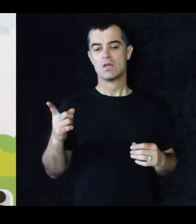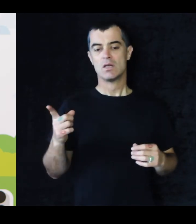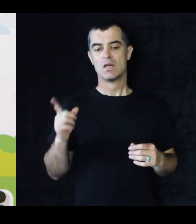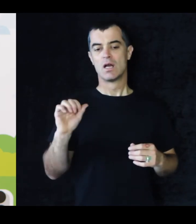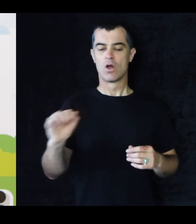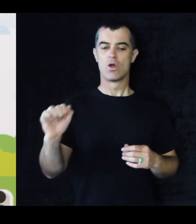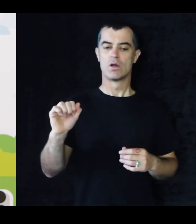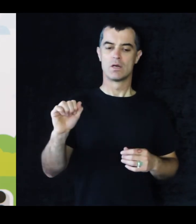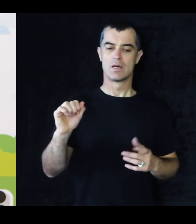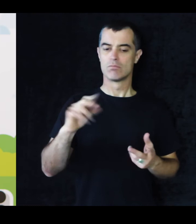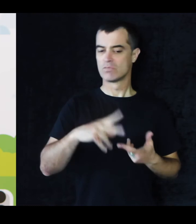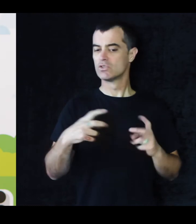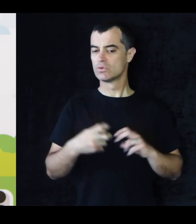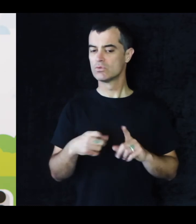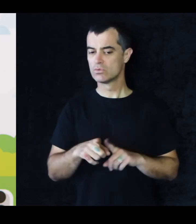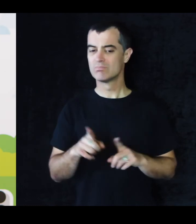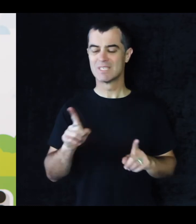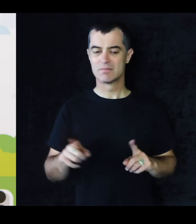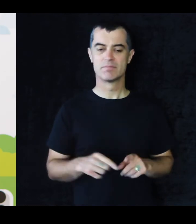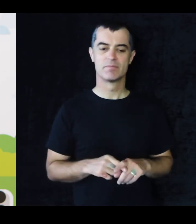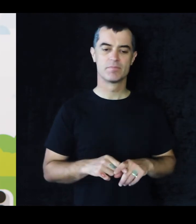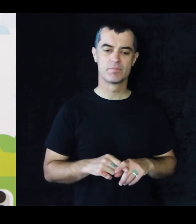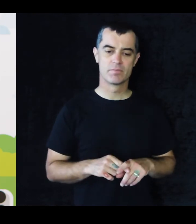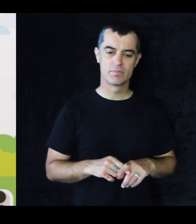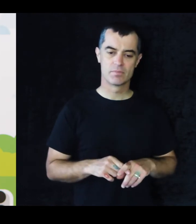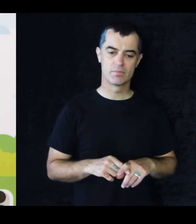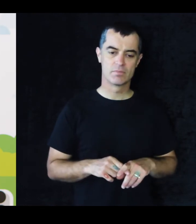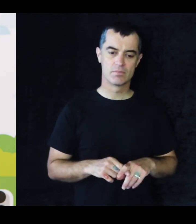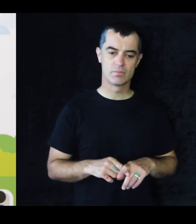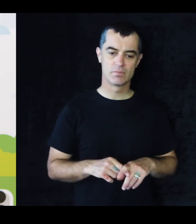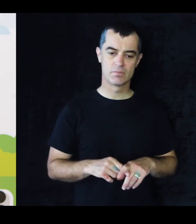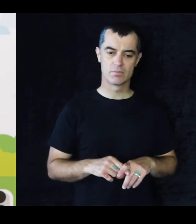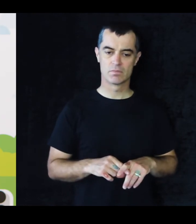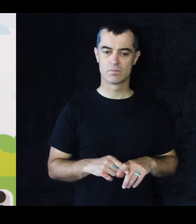But I understand that she had her own issues. But